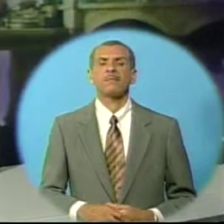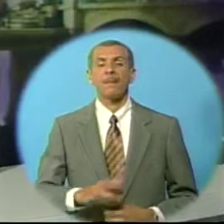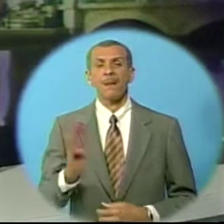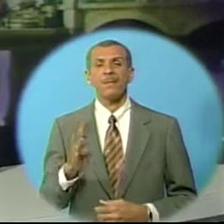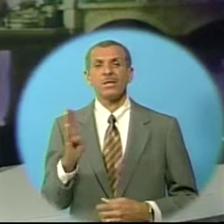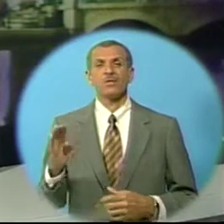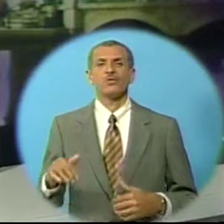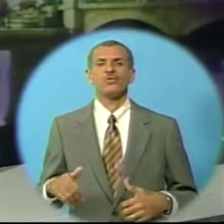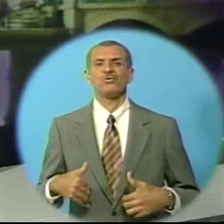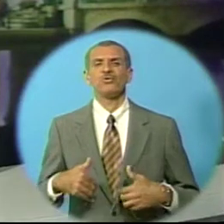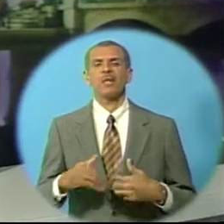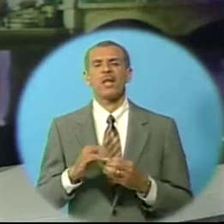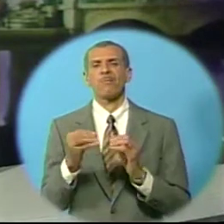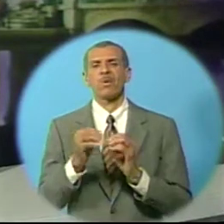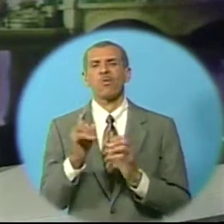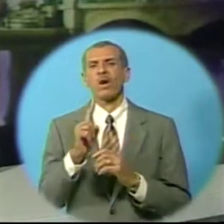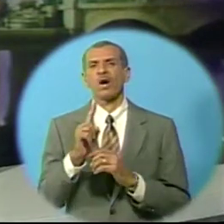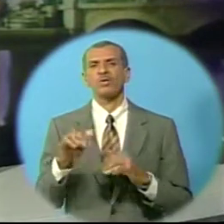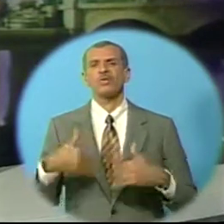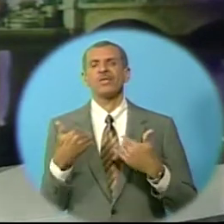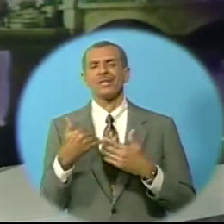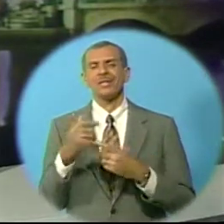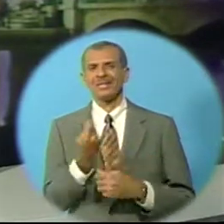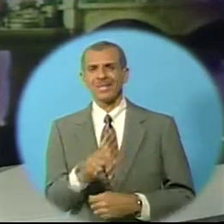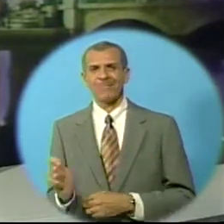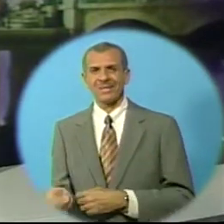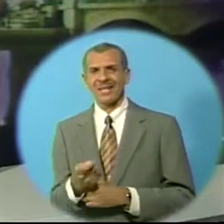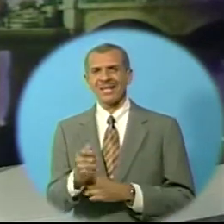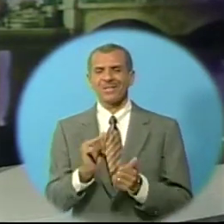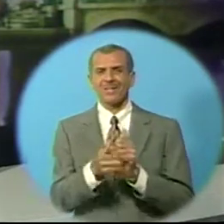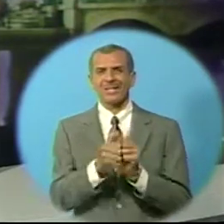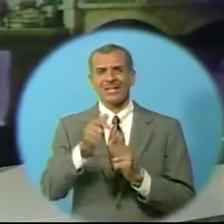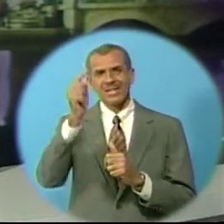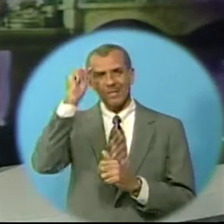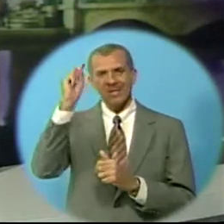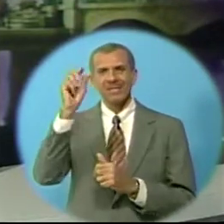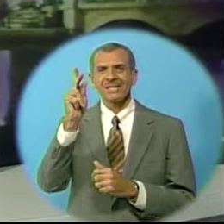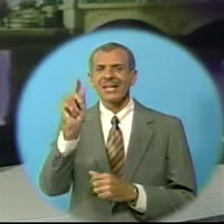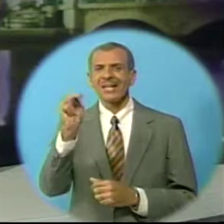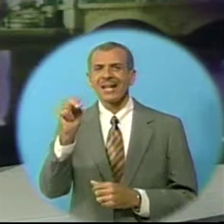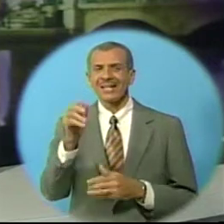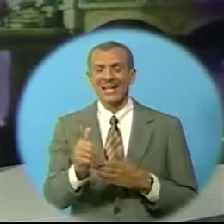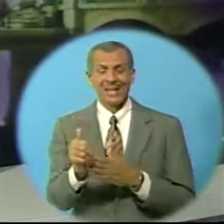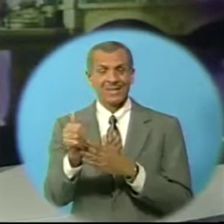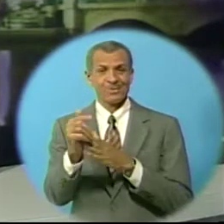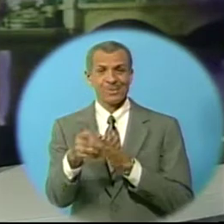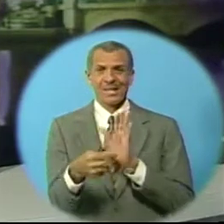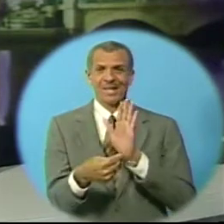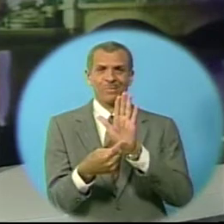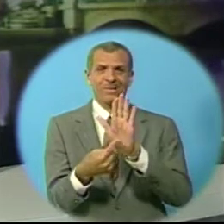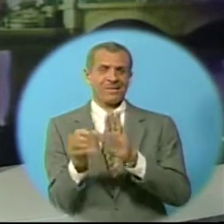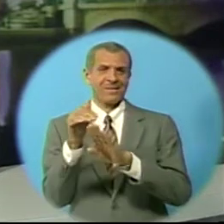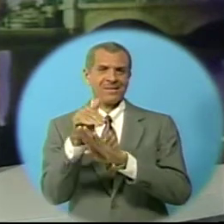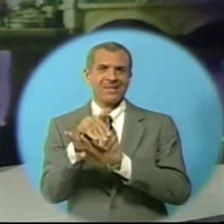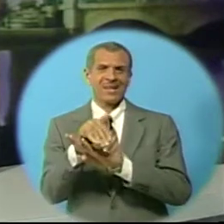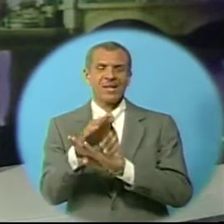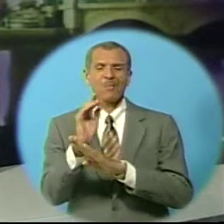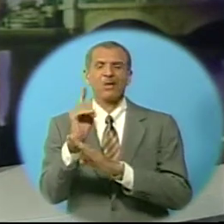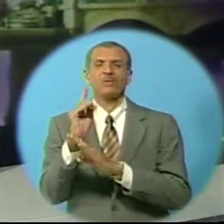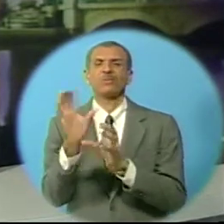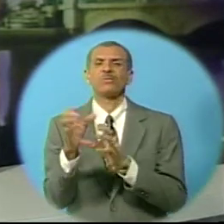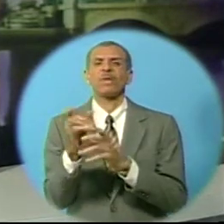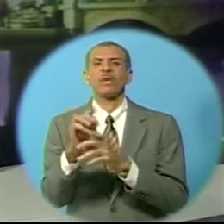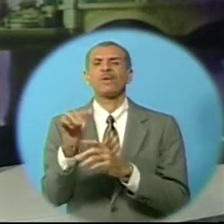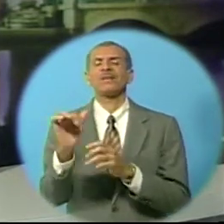Well, Barbados' #1 junior table tennis player Tyrese Knight led by example today in the boys singles section at the ongoing